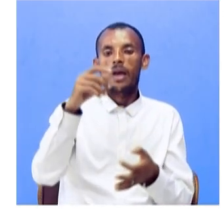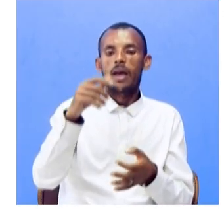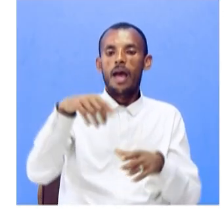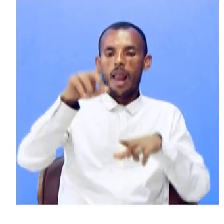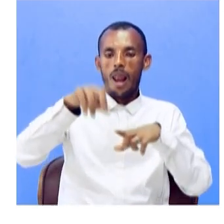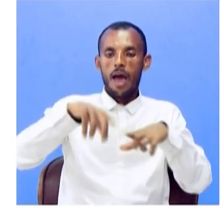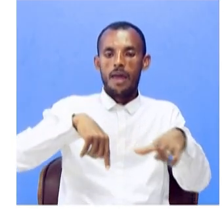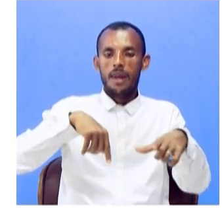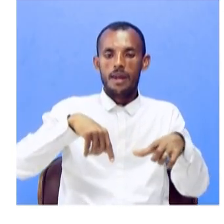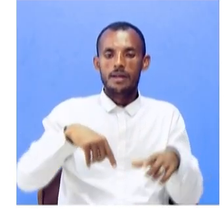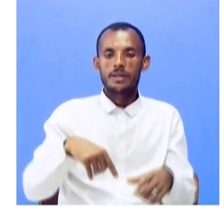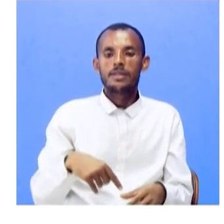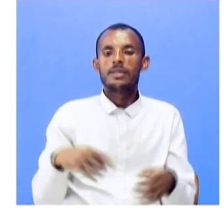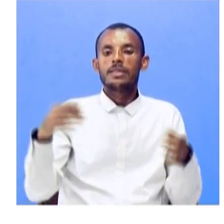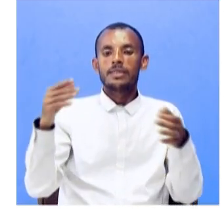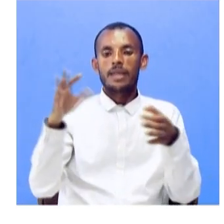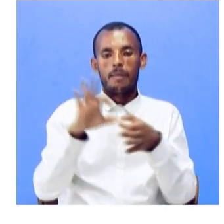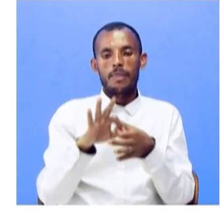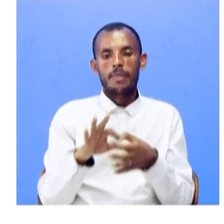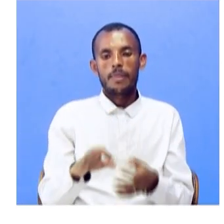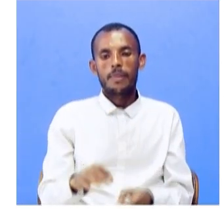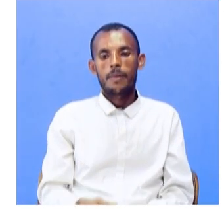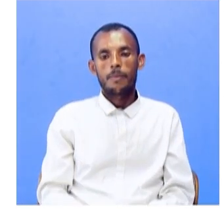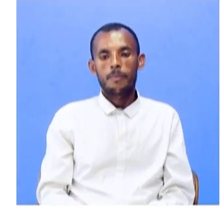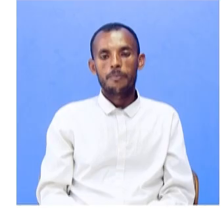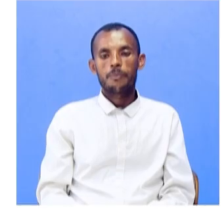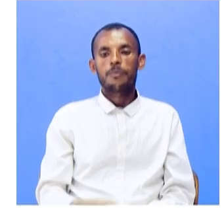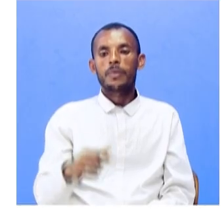line segment